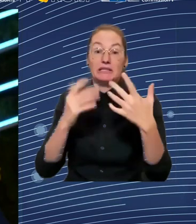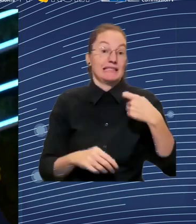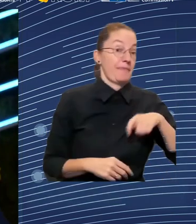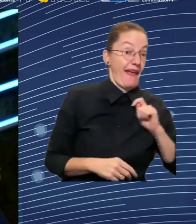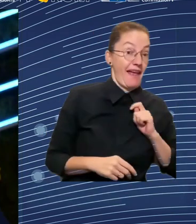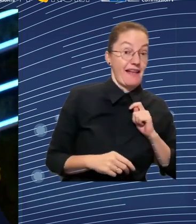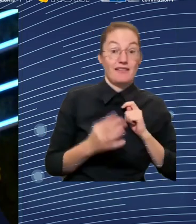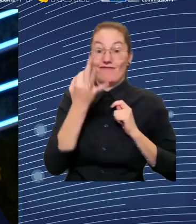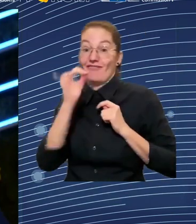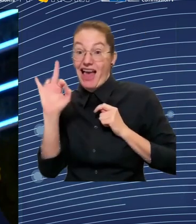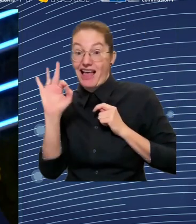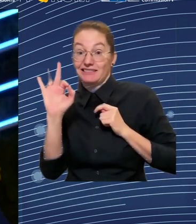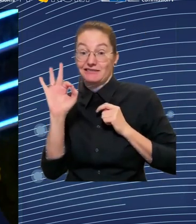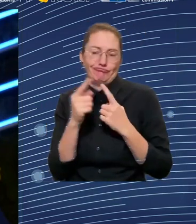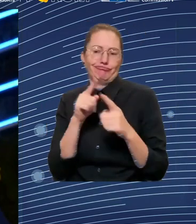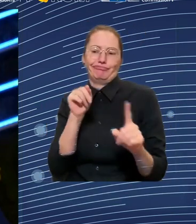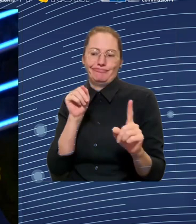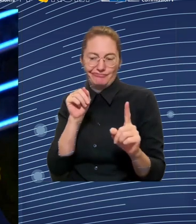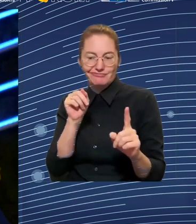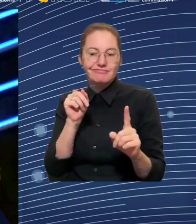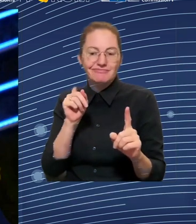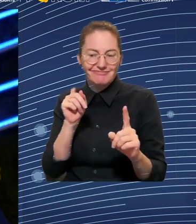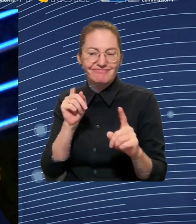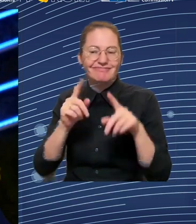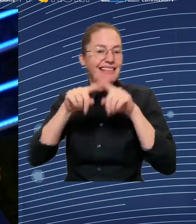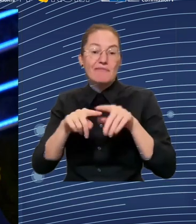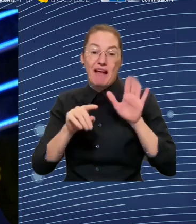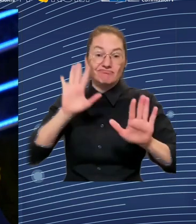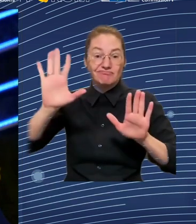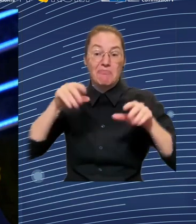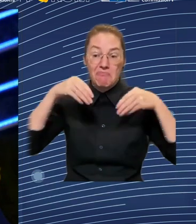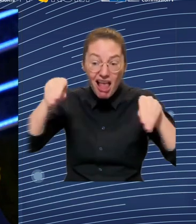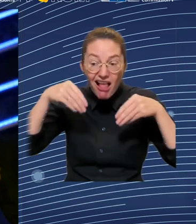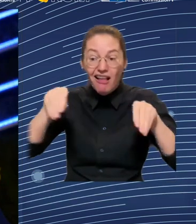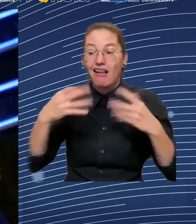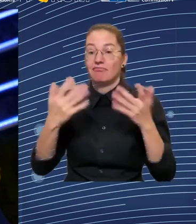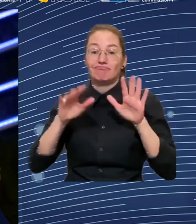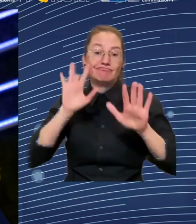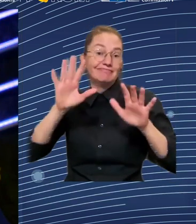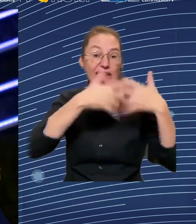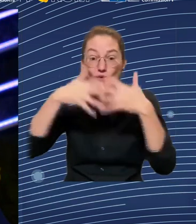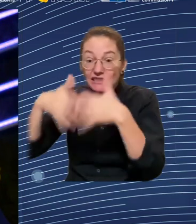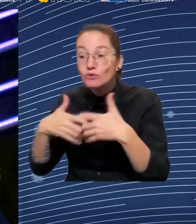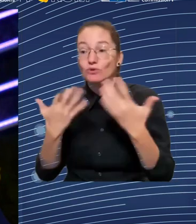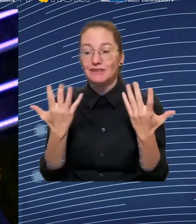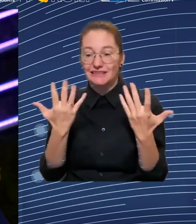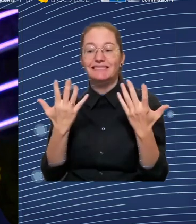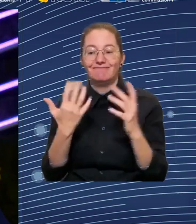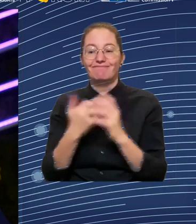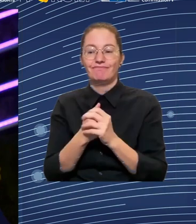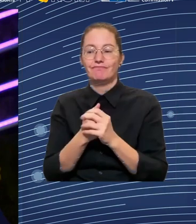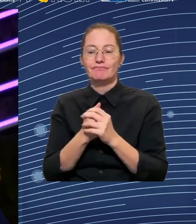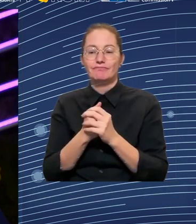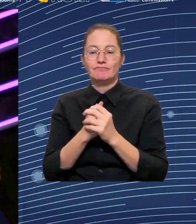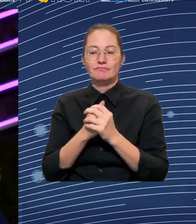reviewed in the report, and it's quite a large number of them, we see a significant increase in that talent pool in any case. But the sector we